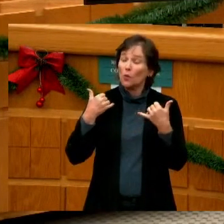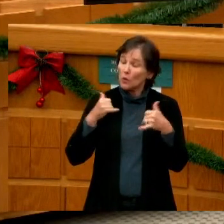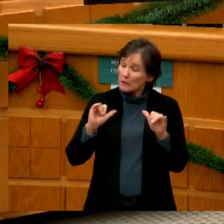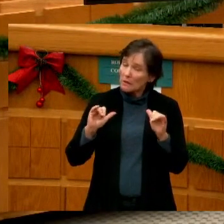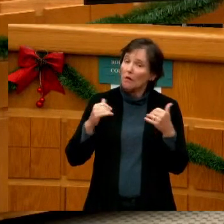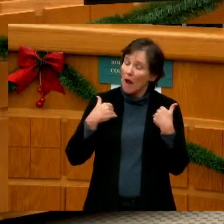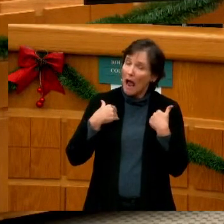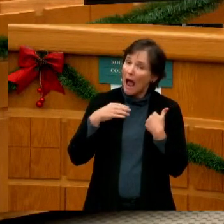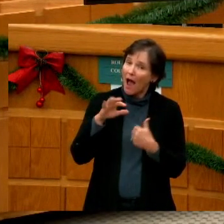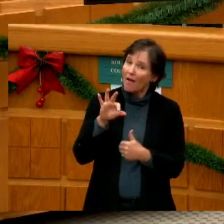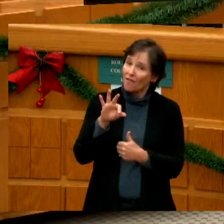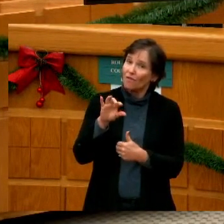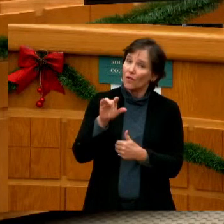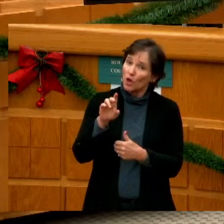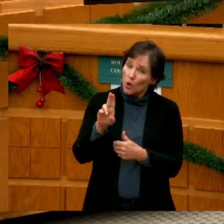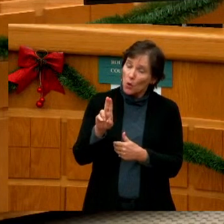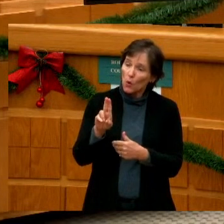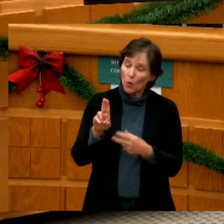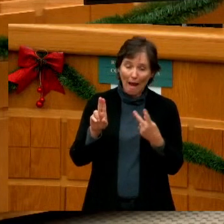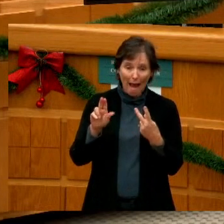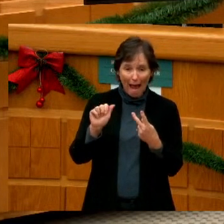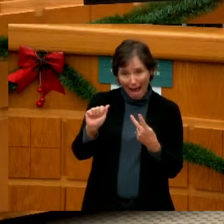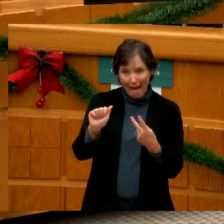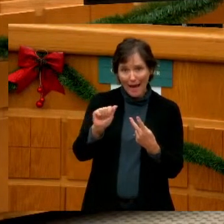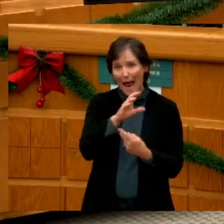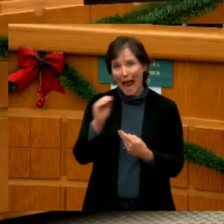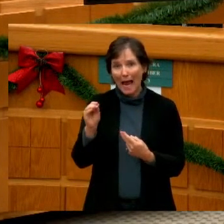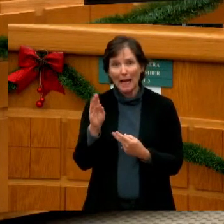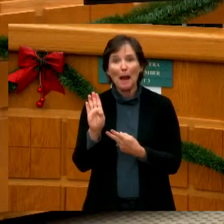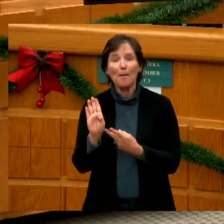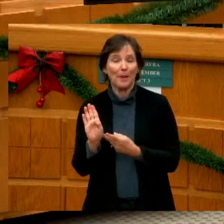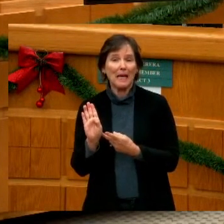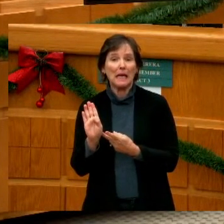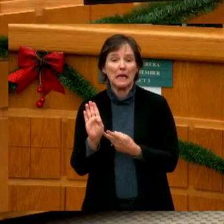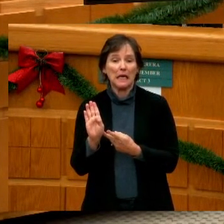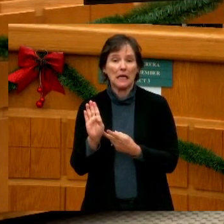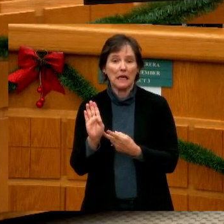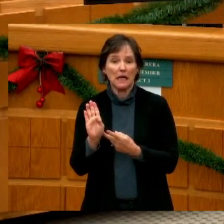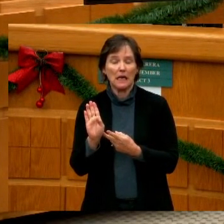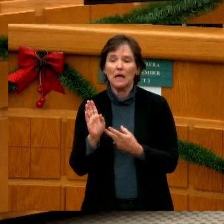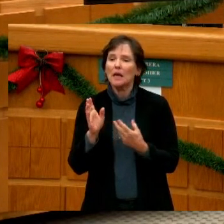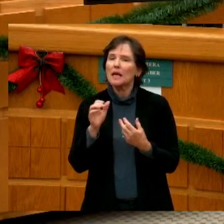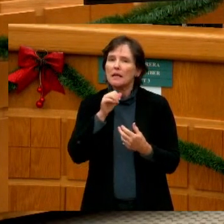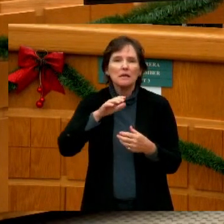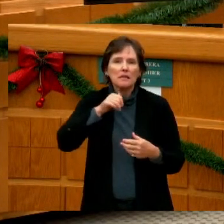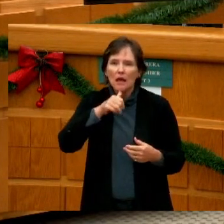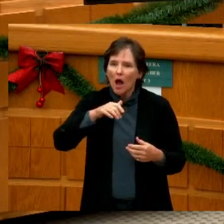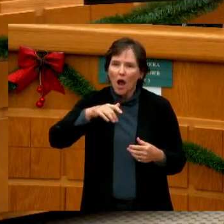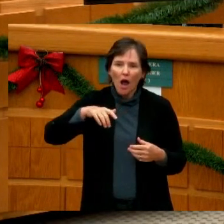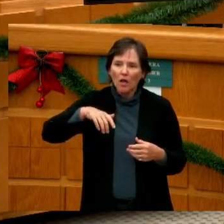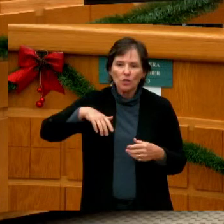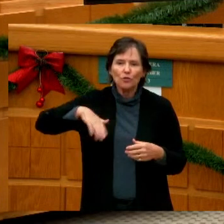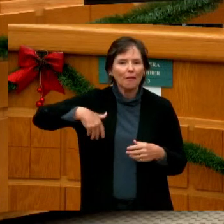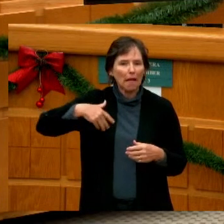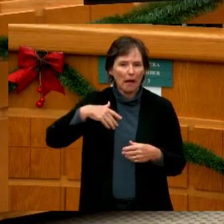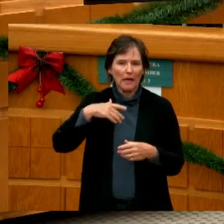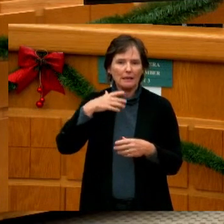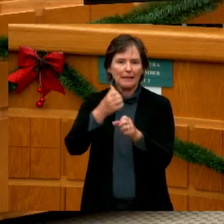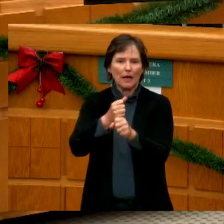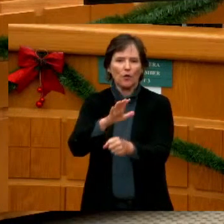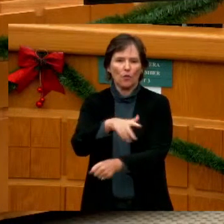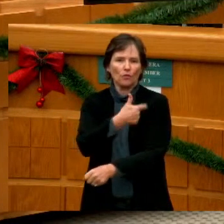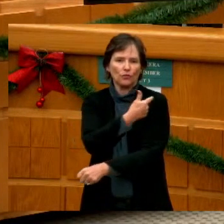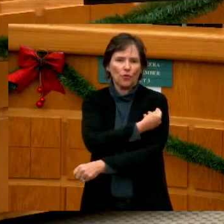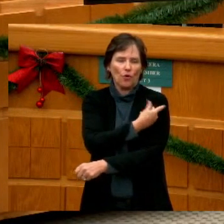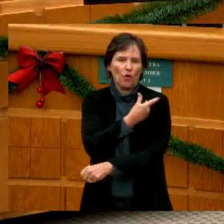in the community. We're still seeing flu A and flu B. It's not too late to get your flu shot, though. The flu vaccine has a